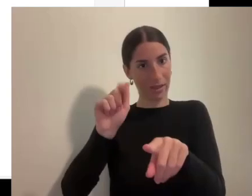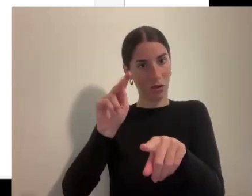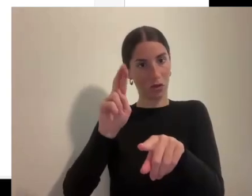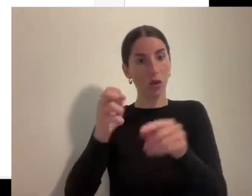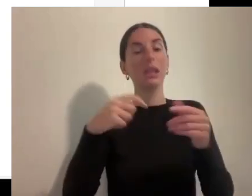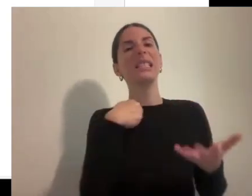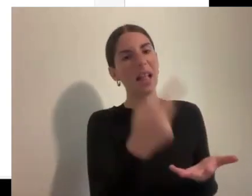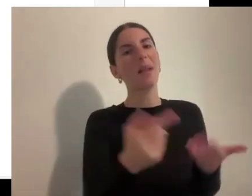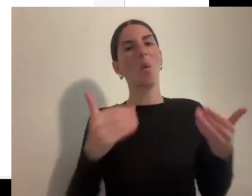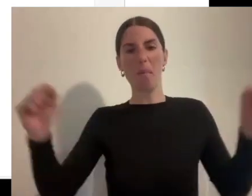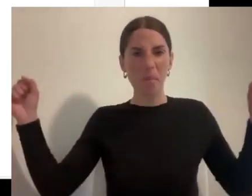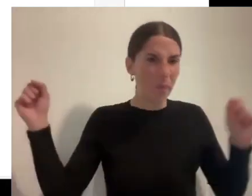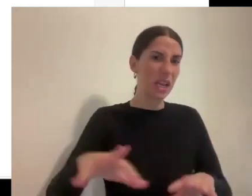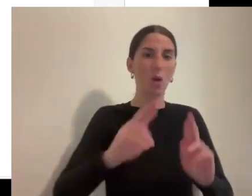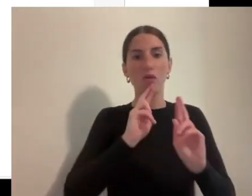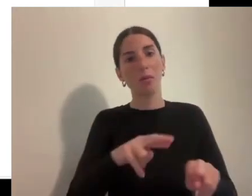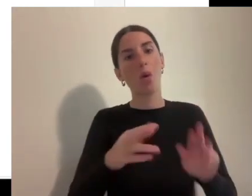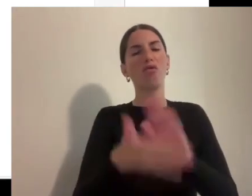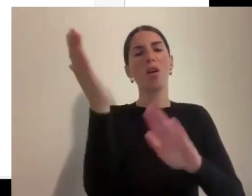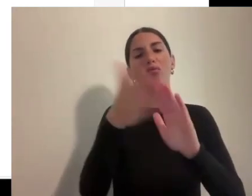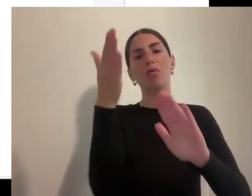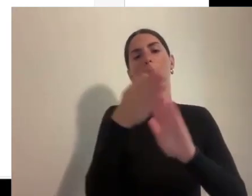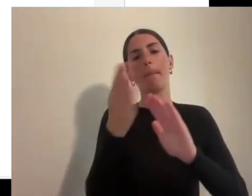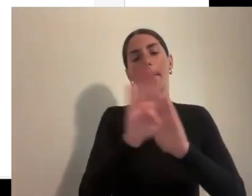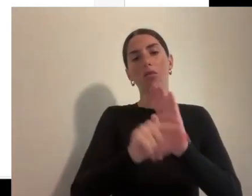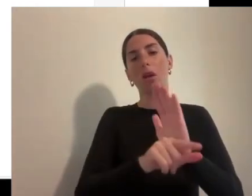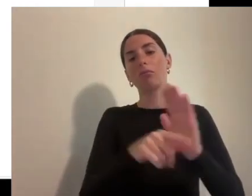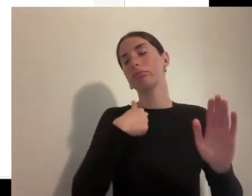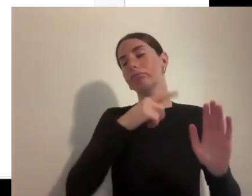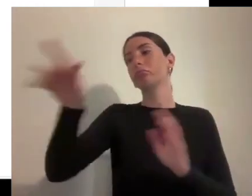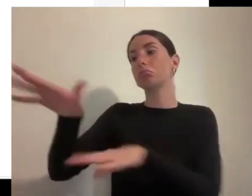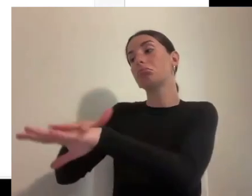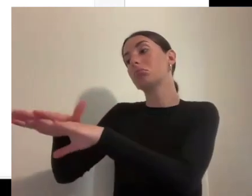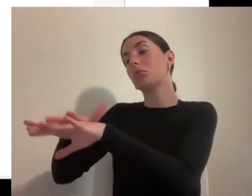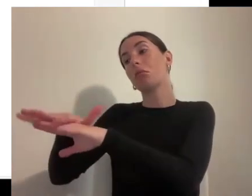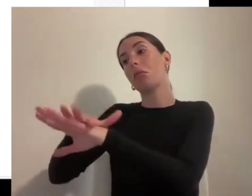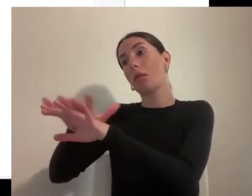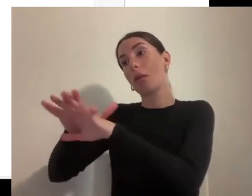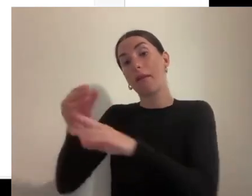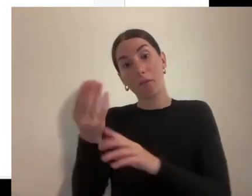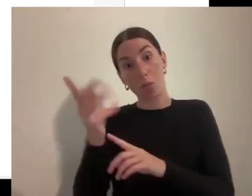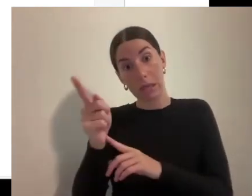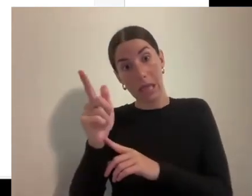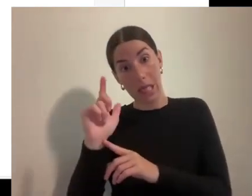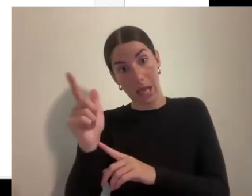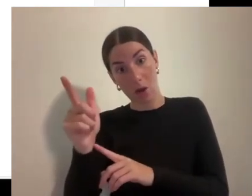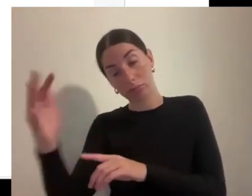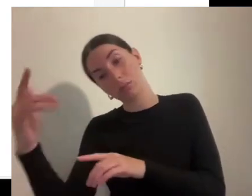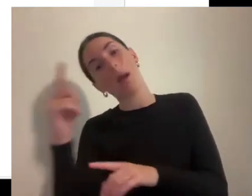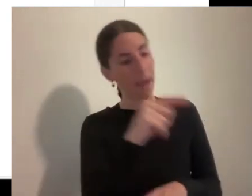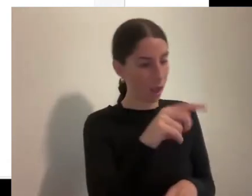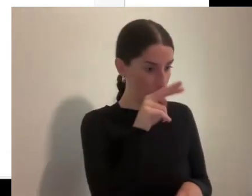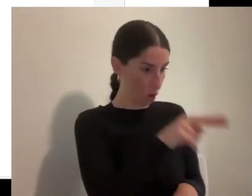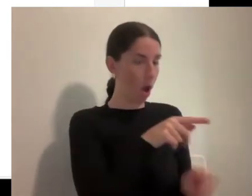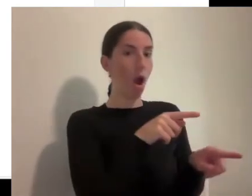a report, leave it running in the background, come back to it a few minutes later, and you will have something like this. I'm going to scroll down,